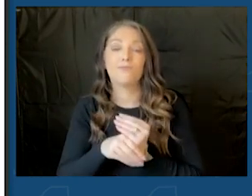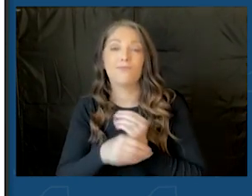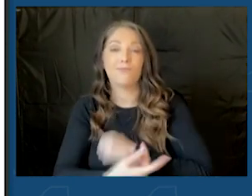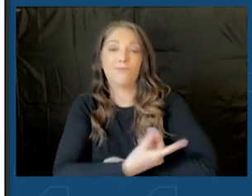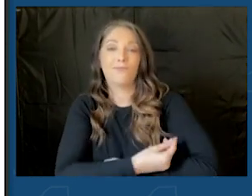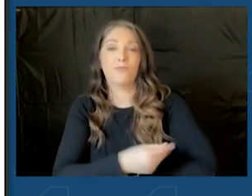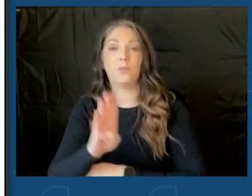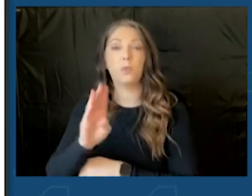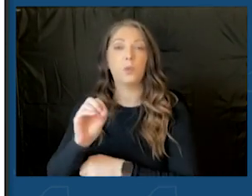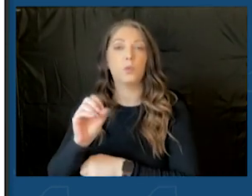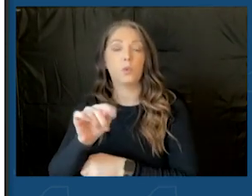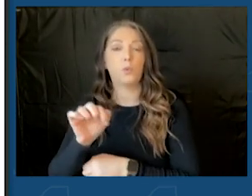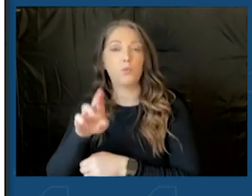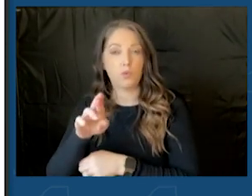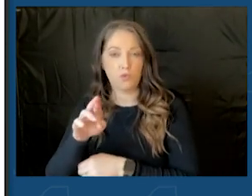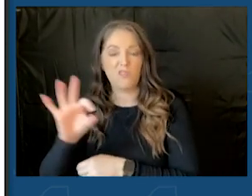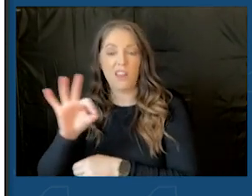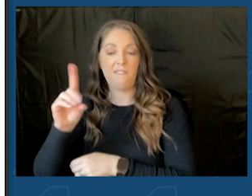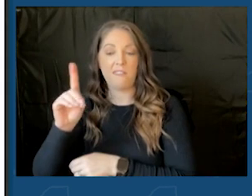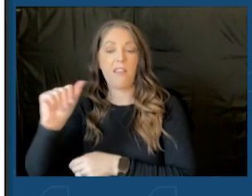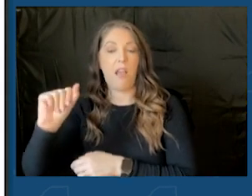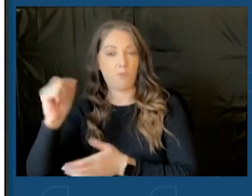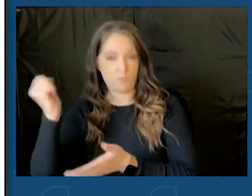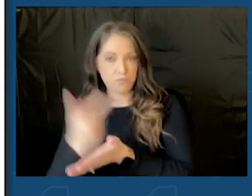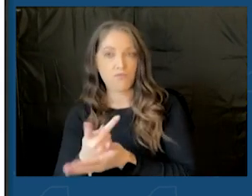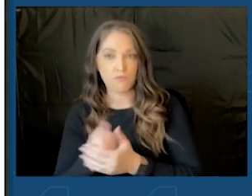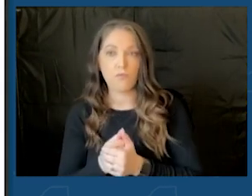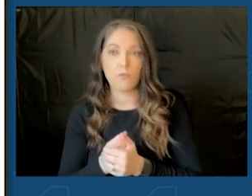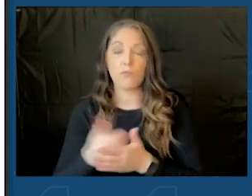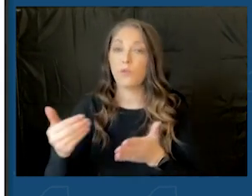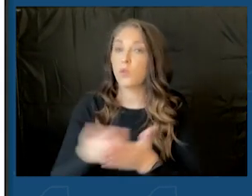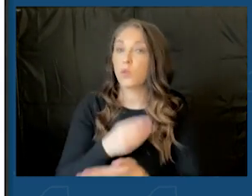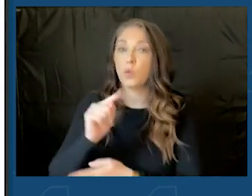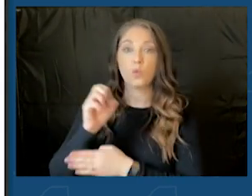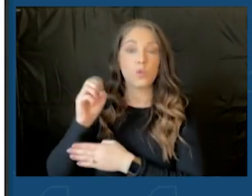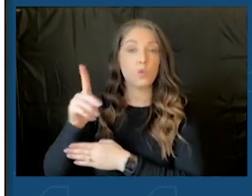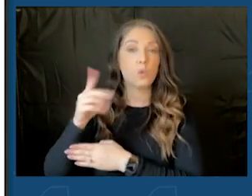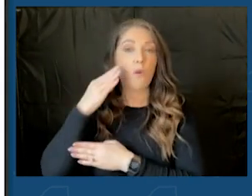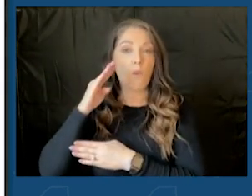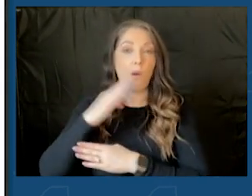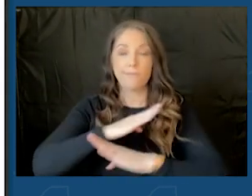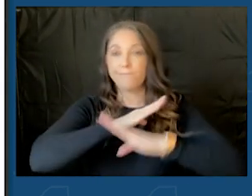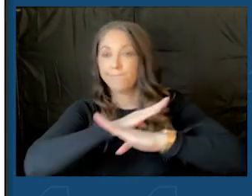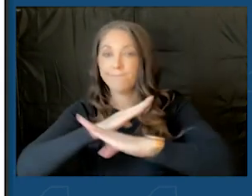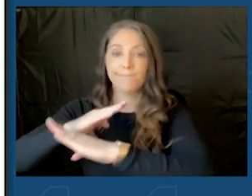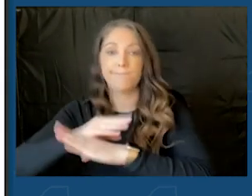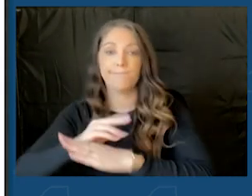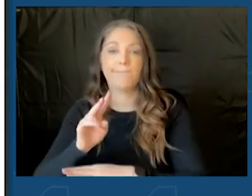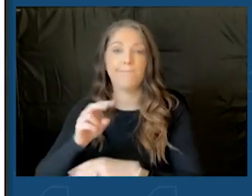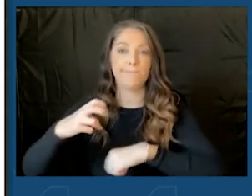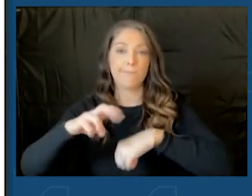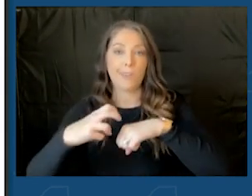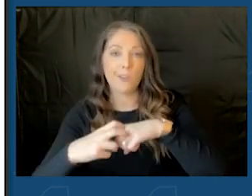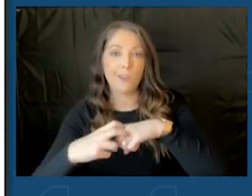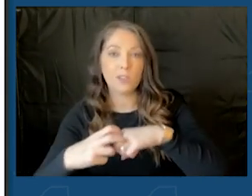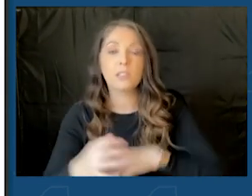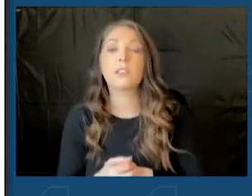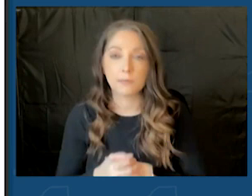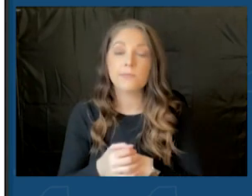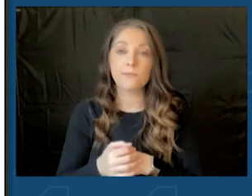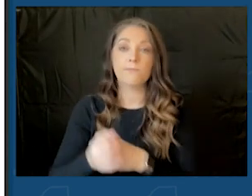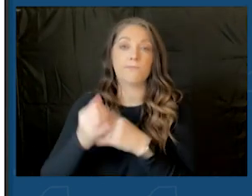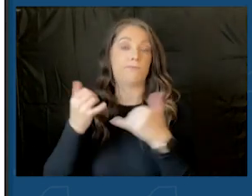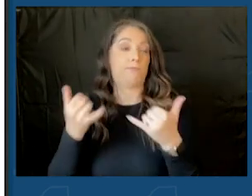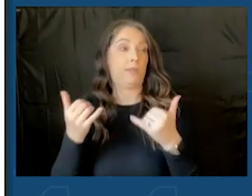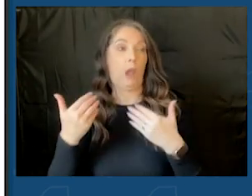new tool to fight the virus. And thank God we've had vaccines and vaccinations and booster shots to prevent death and